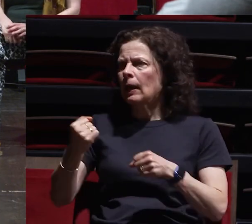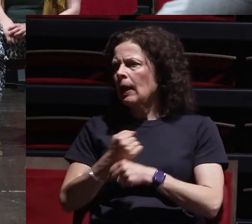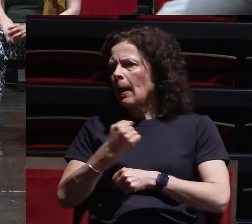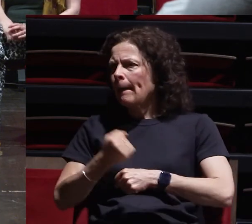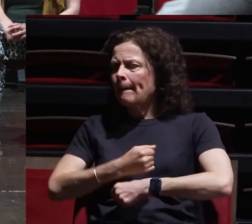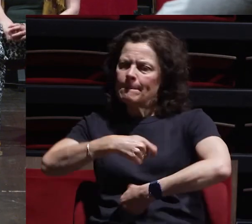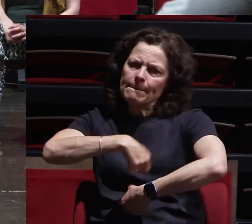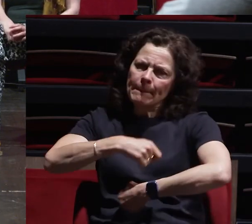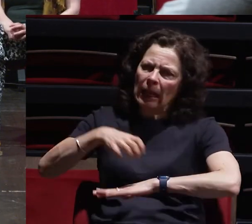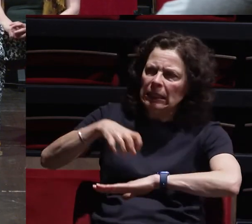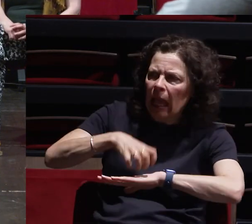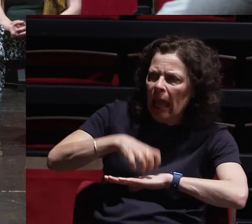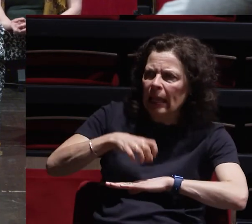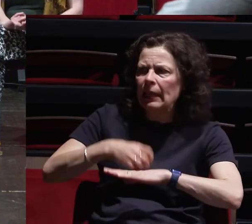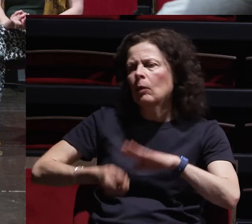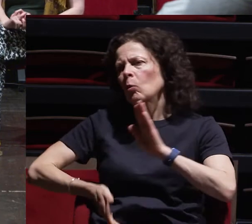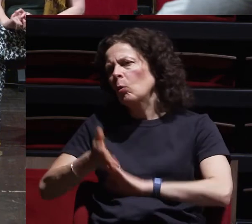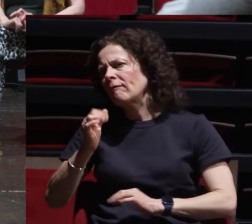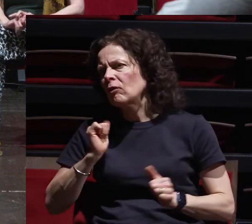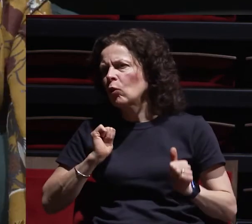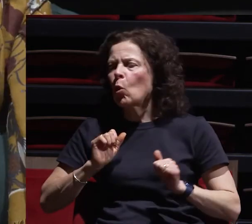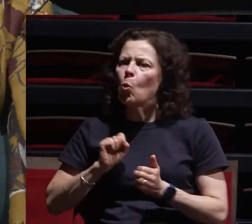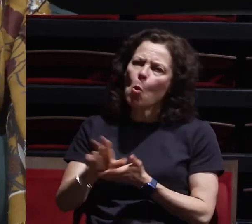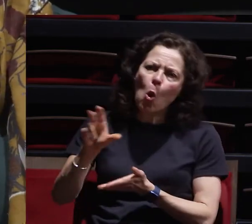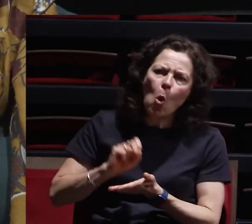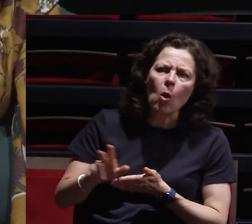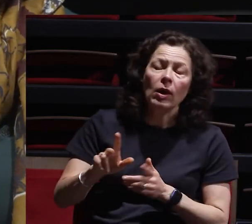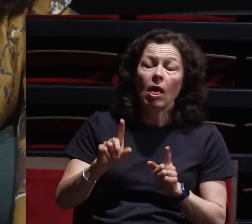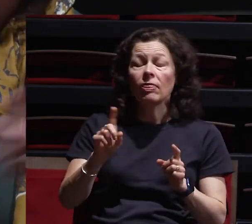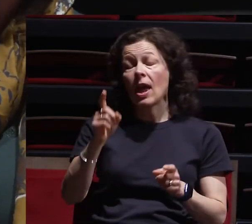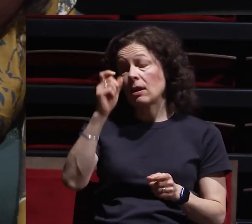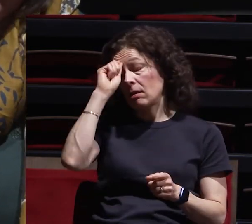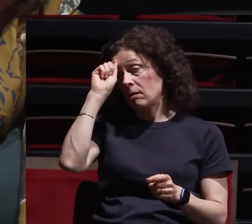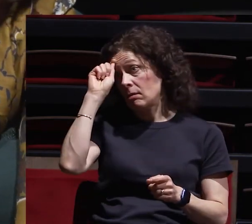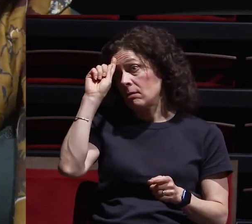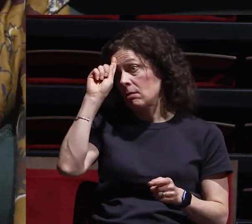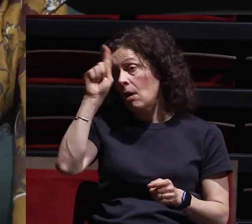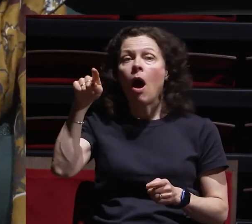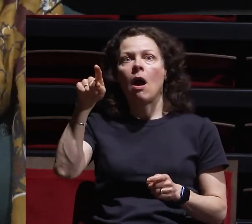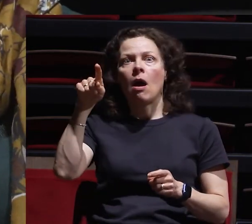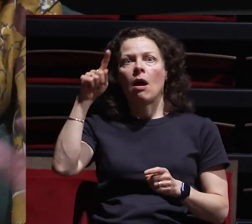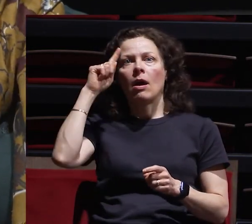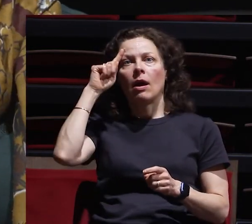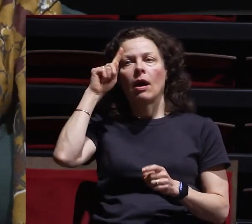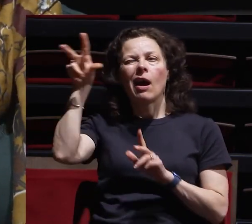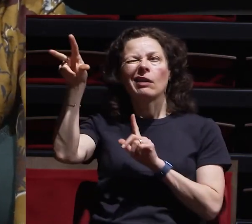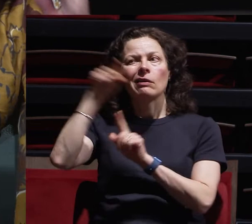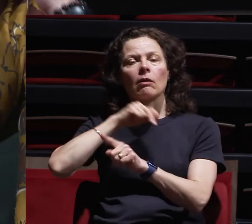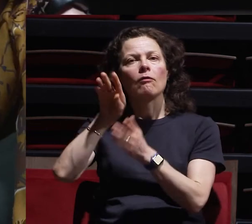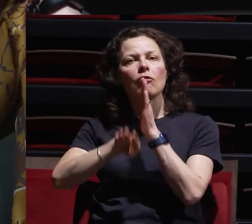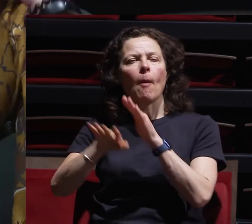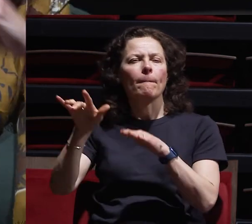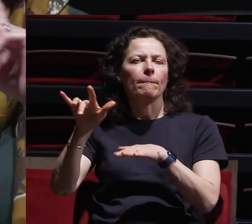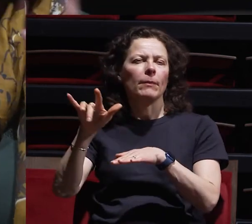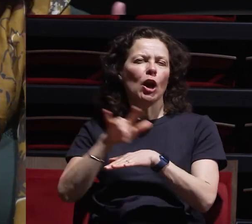So, yeah, lots of ruminating, lots of baking cakes, lots of taking walks, doing maths homework. And then suddenly the idea came